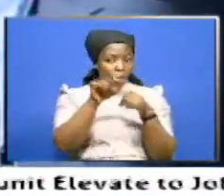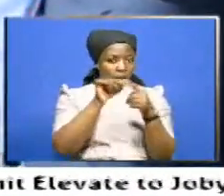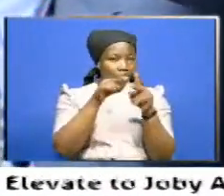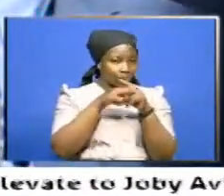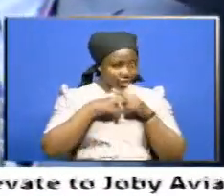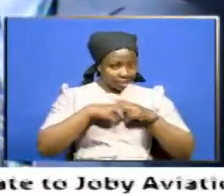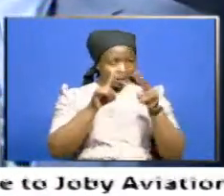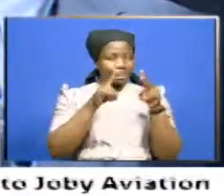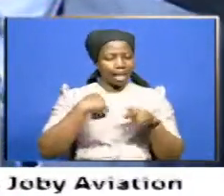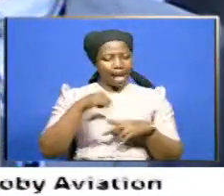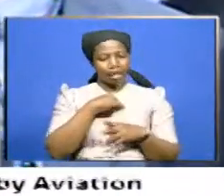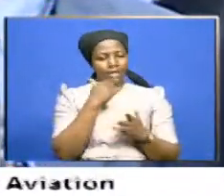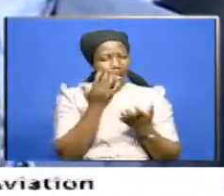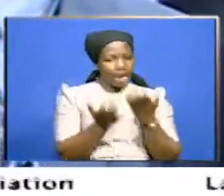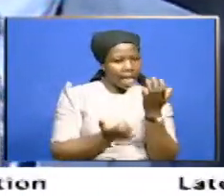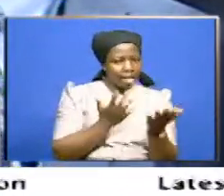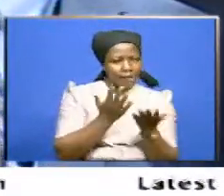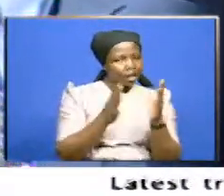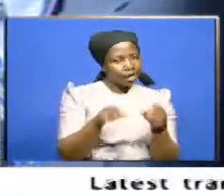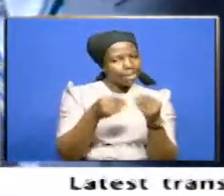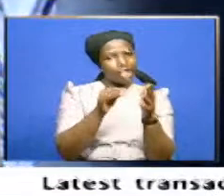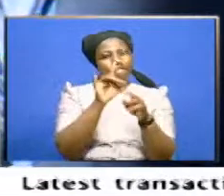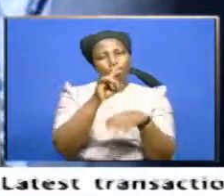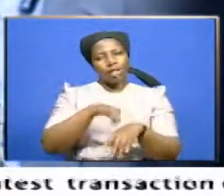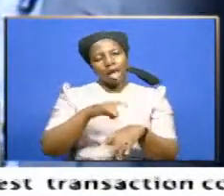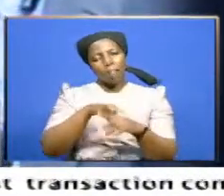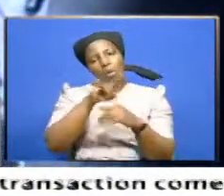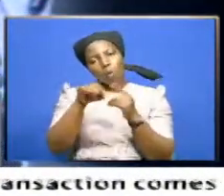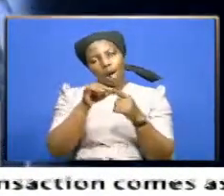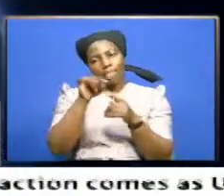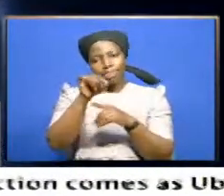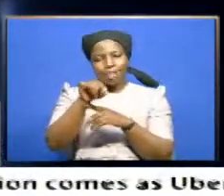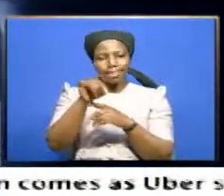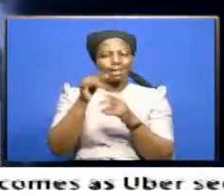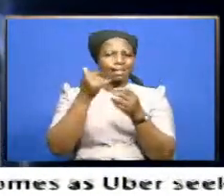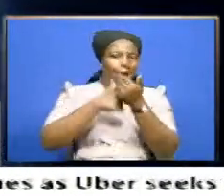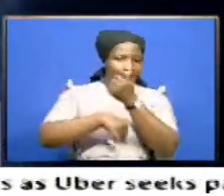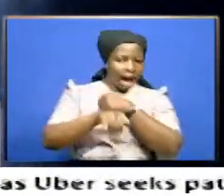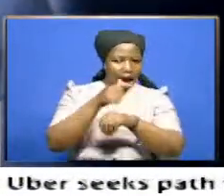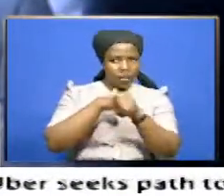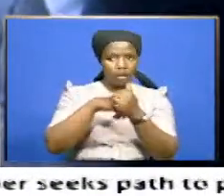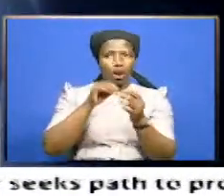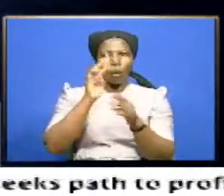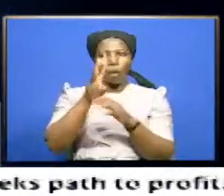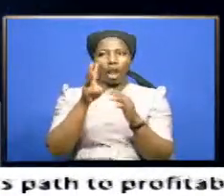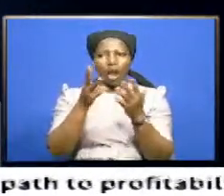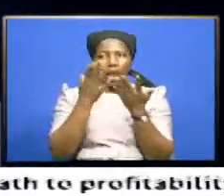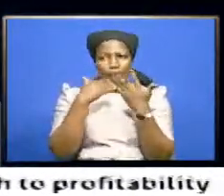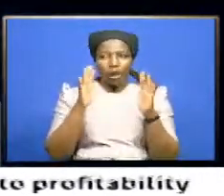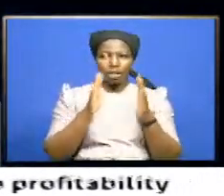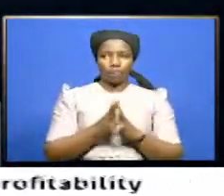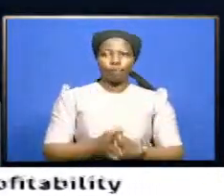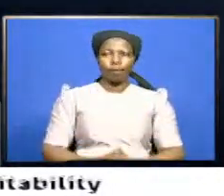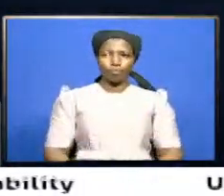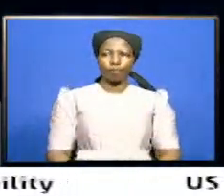be able to estimate and give you a timing on how long the exercise will take.